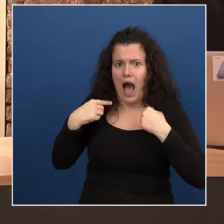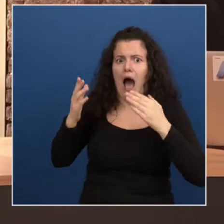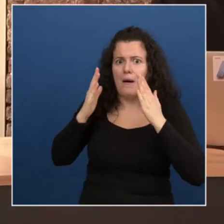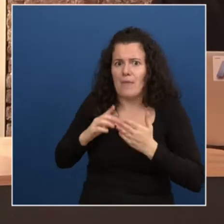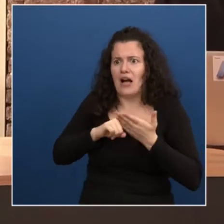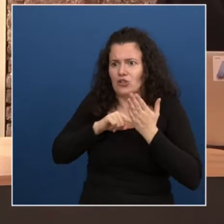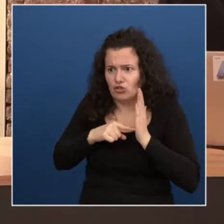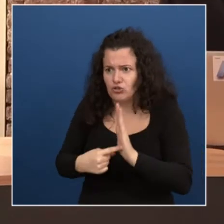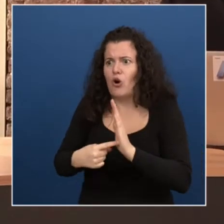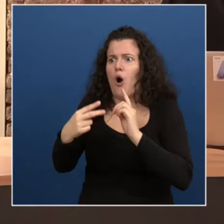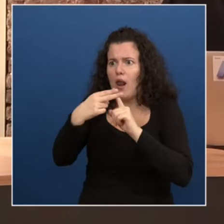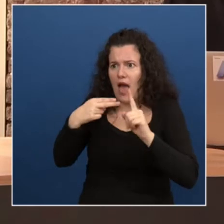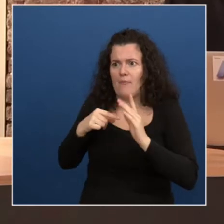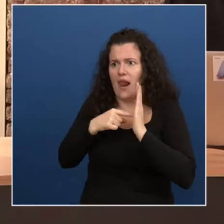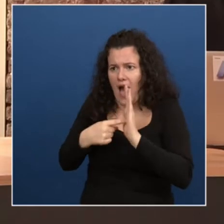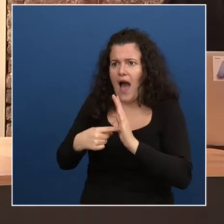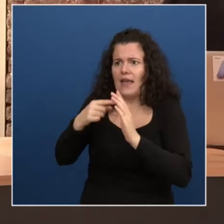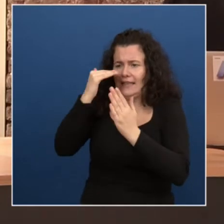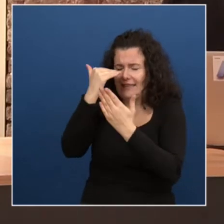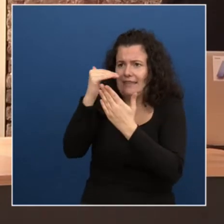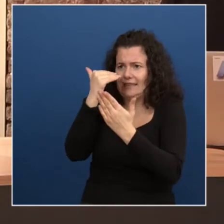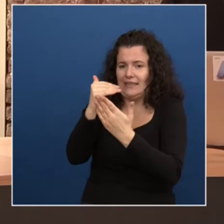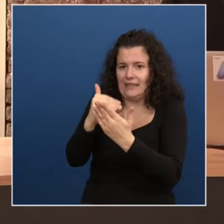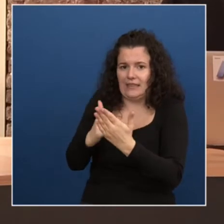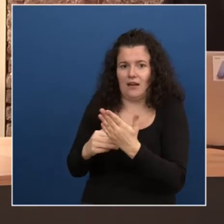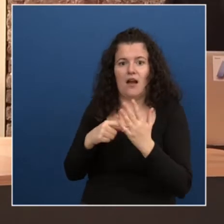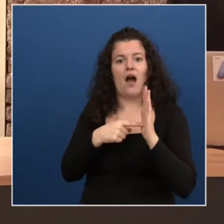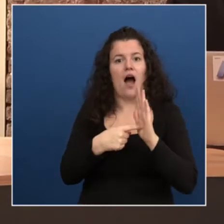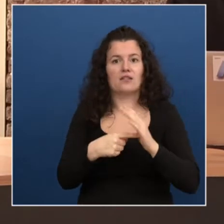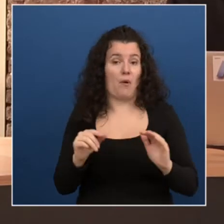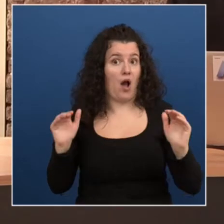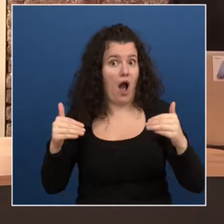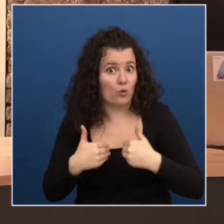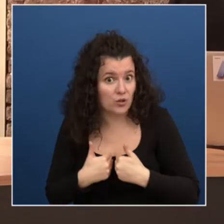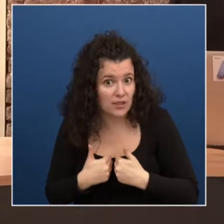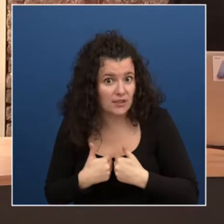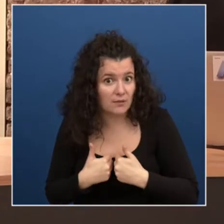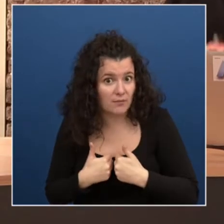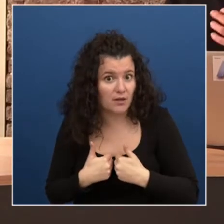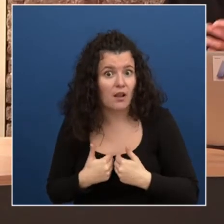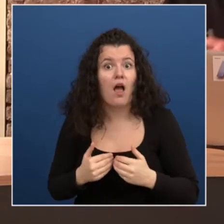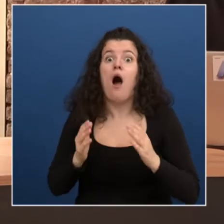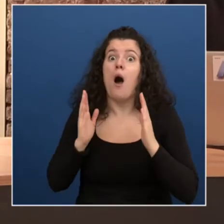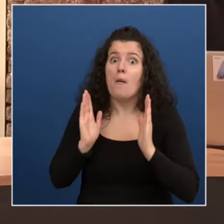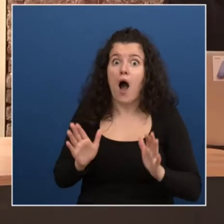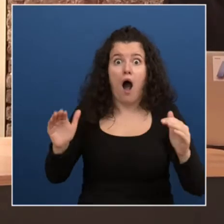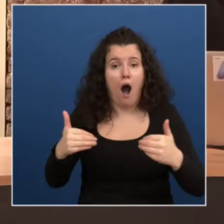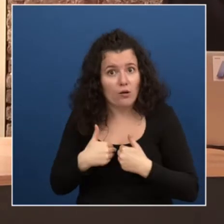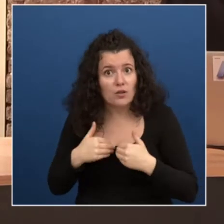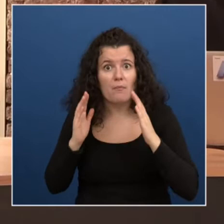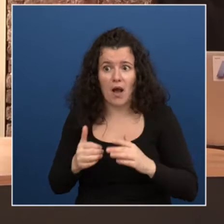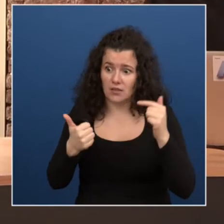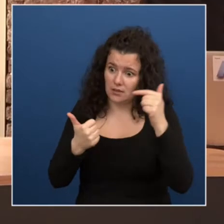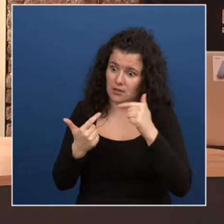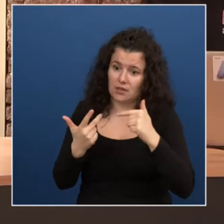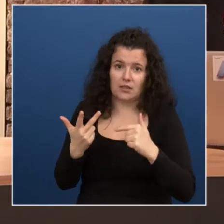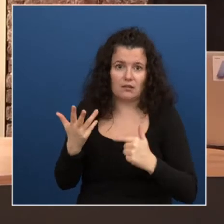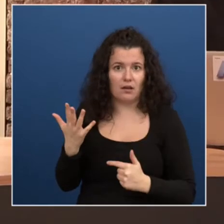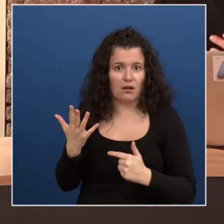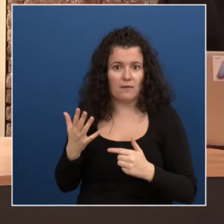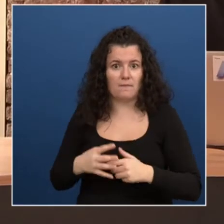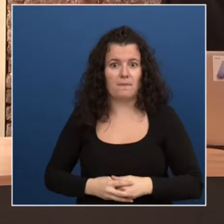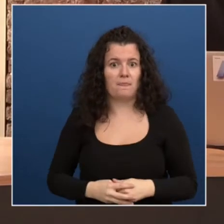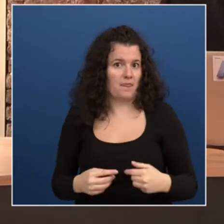an example. As you said, I am a person with autism. I like saying a person with autism. There are people saying they prefer